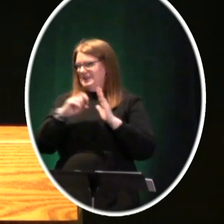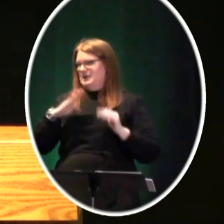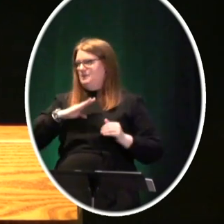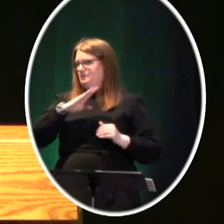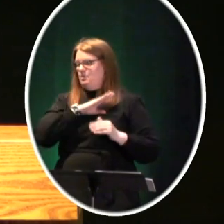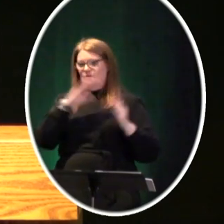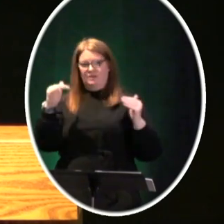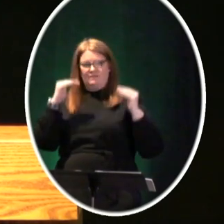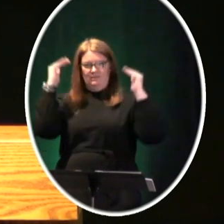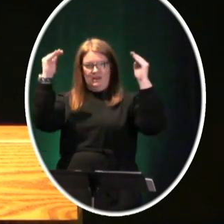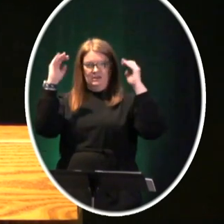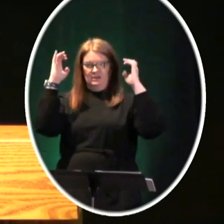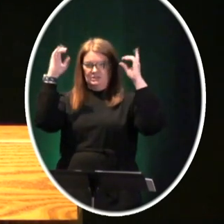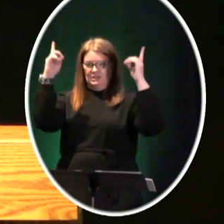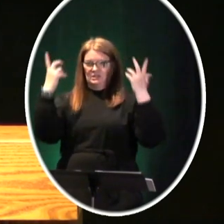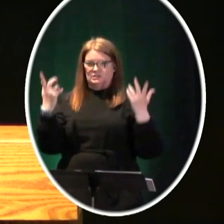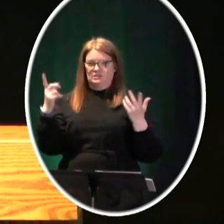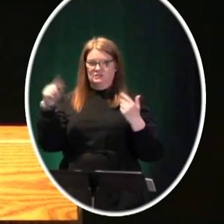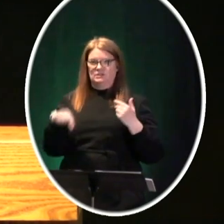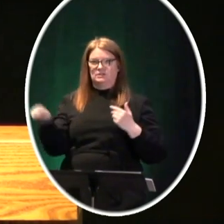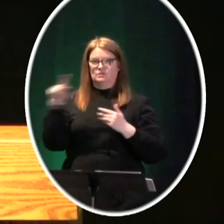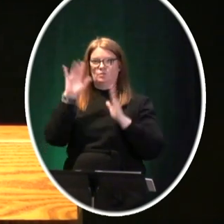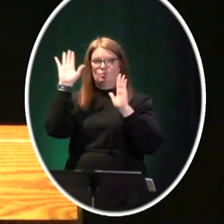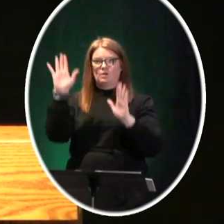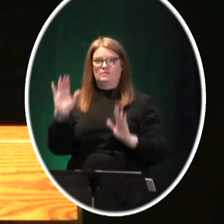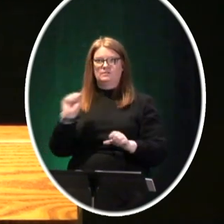Higher Education on a job well done.